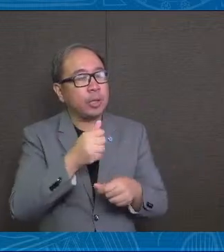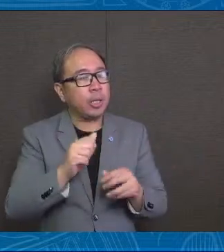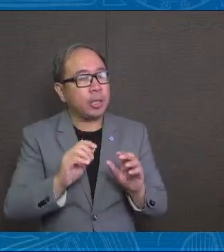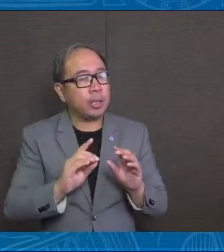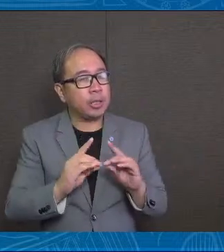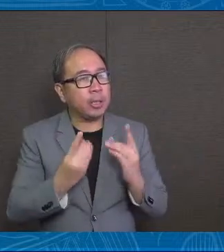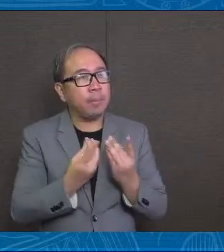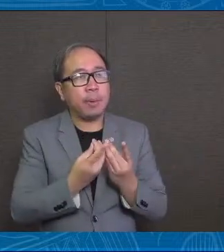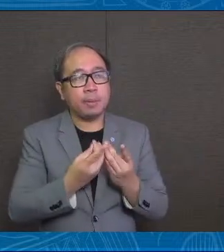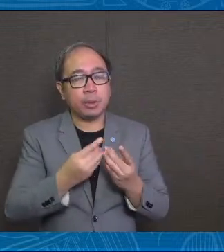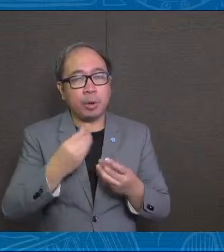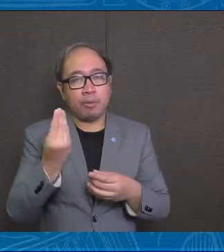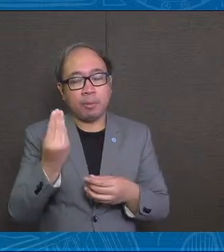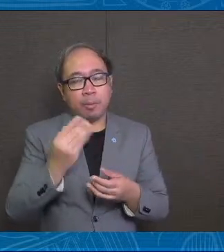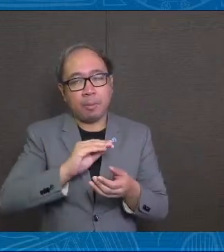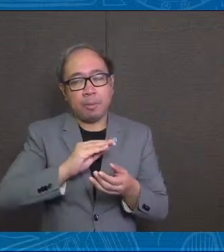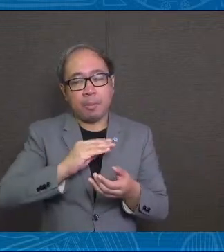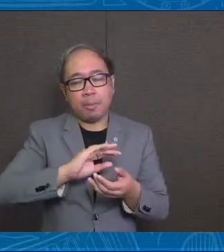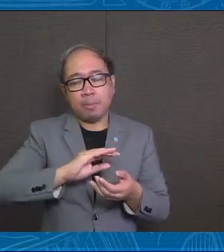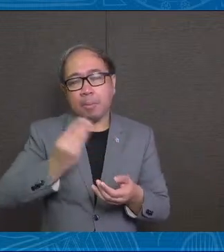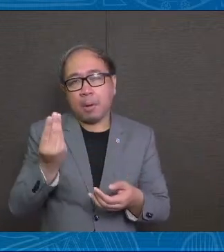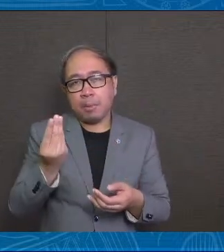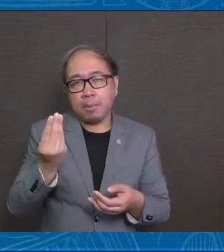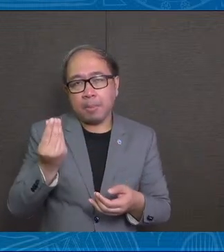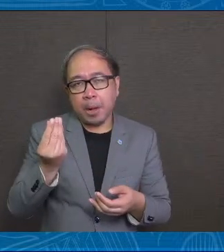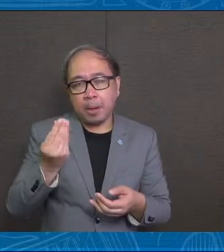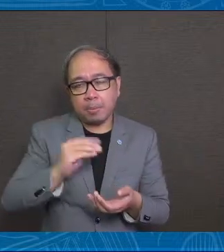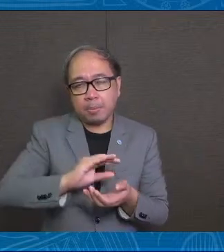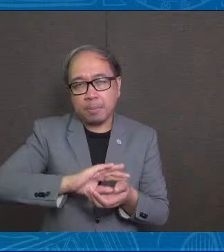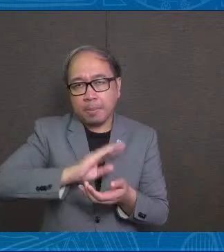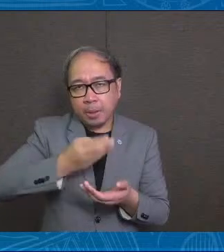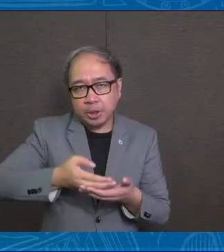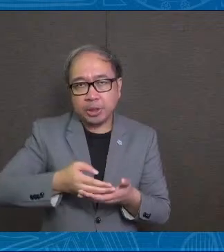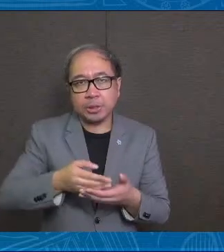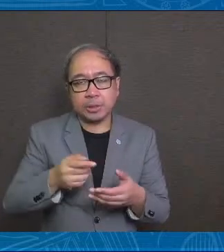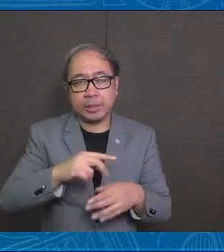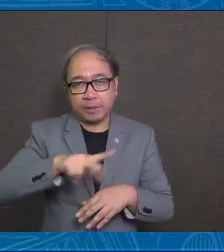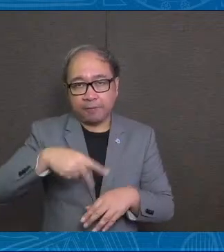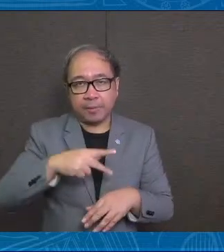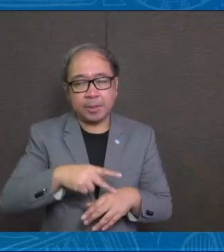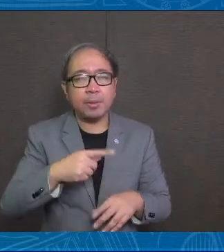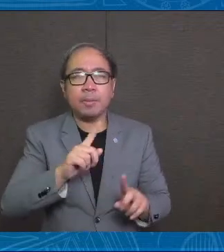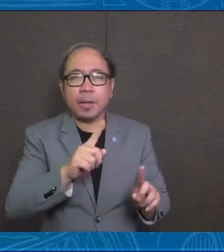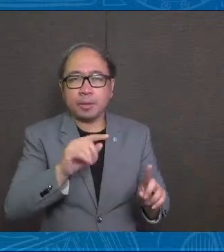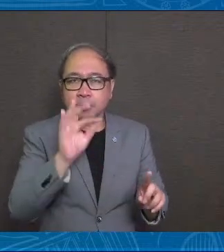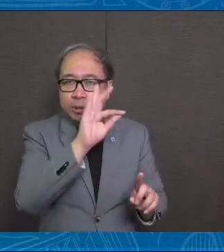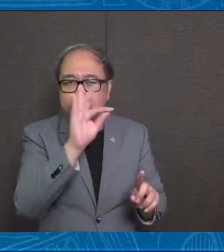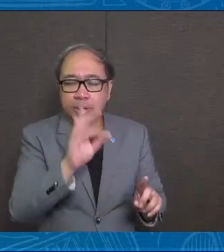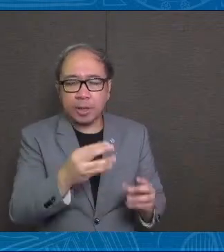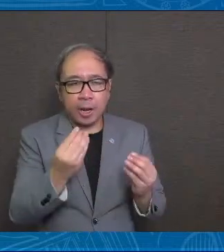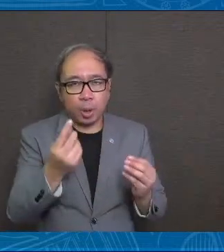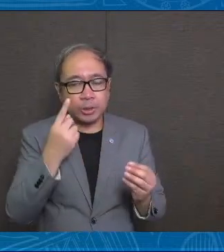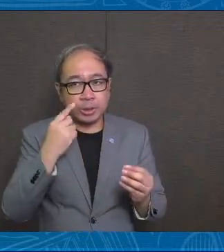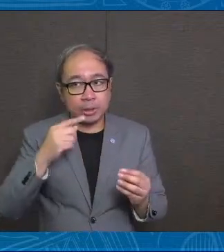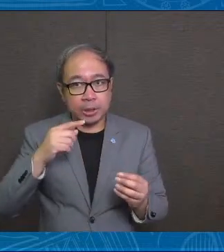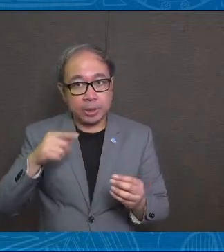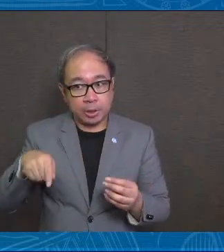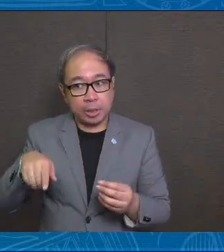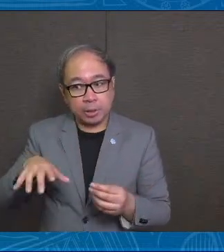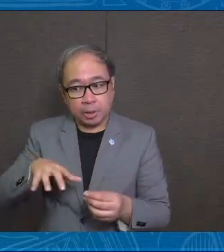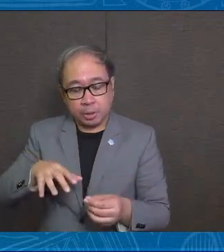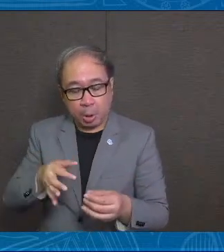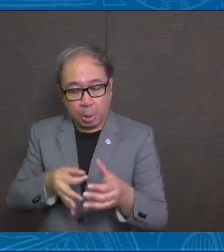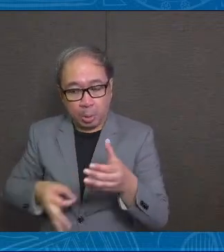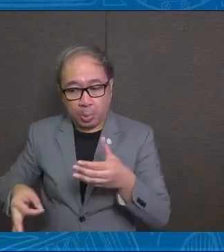mentioned the importance of earmarking part of the local government budget for disaster